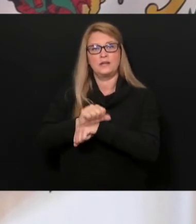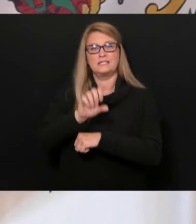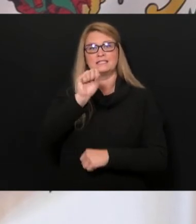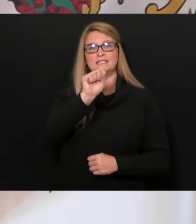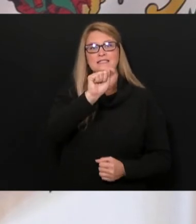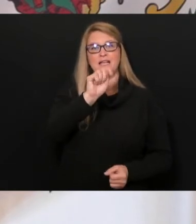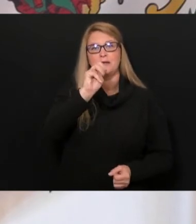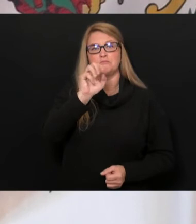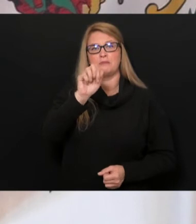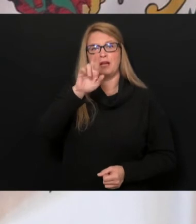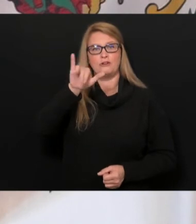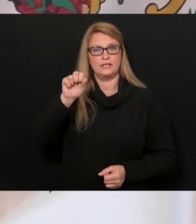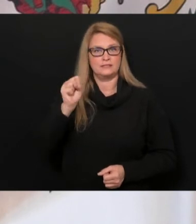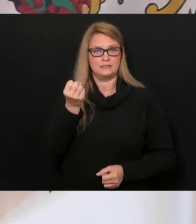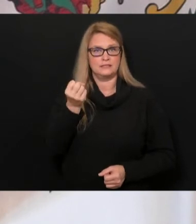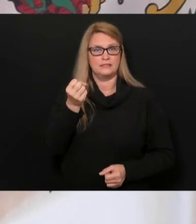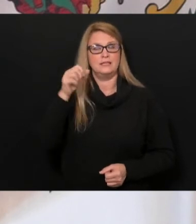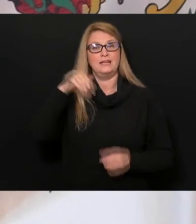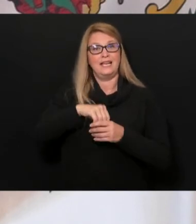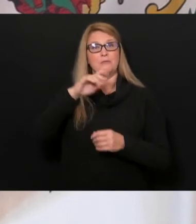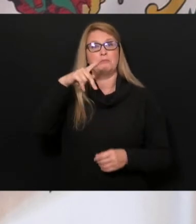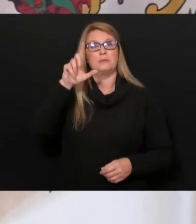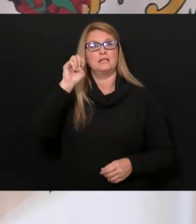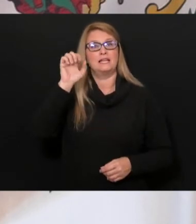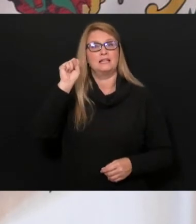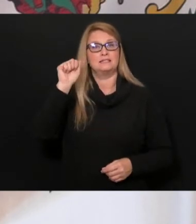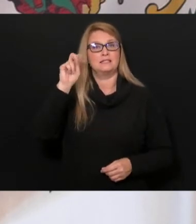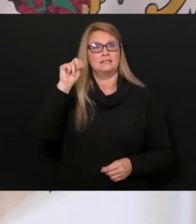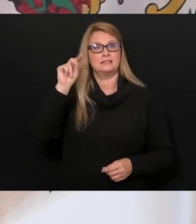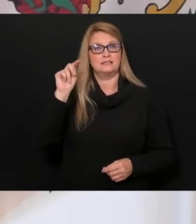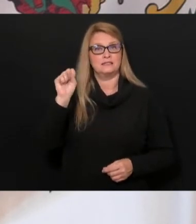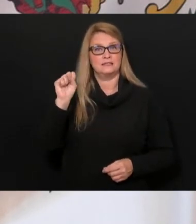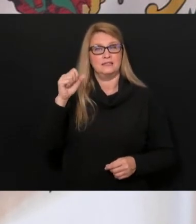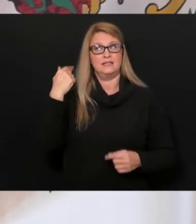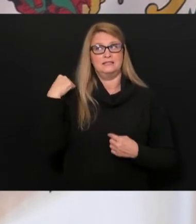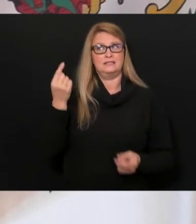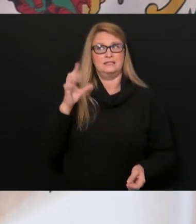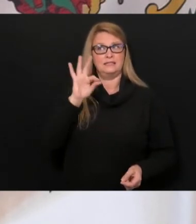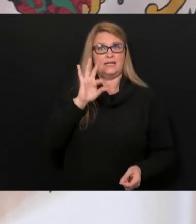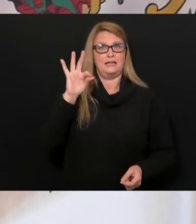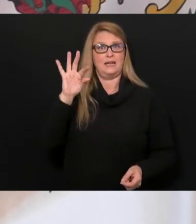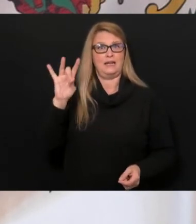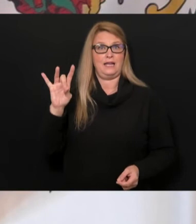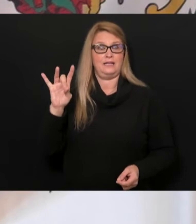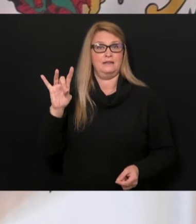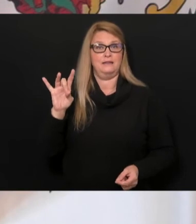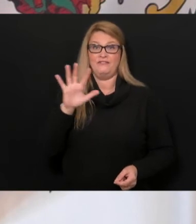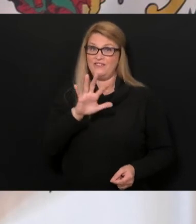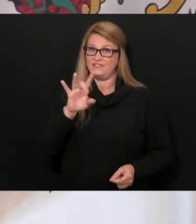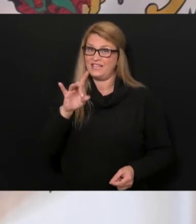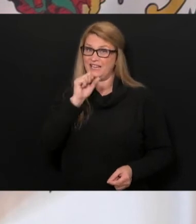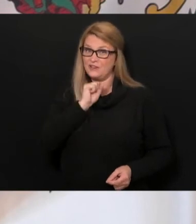Center in Pleasants County since 1998. 58 years